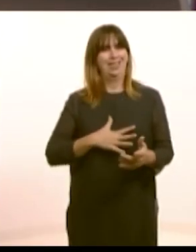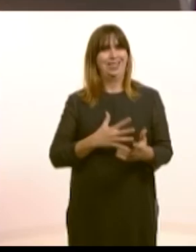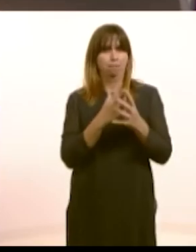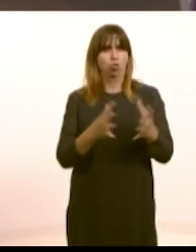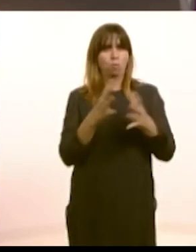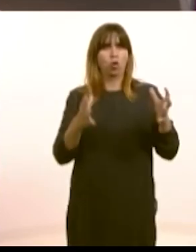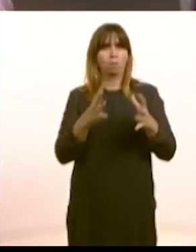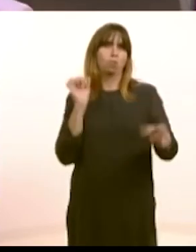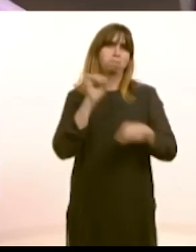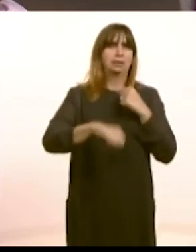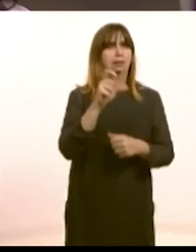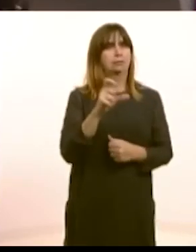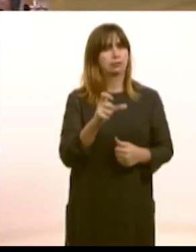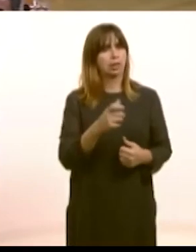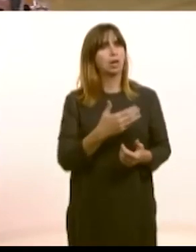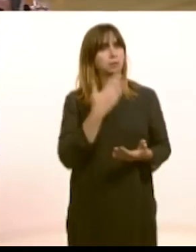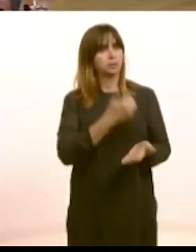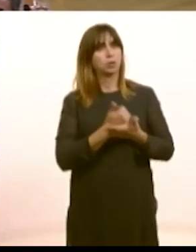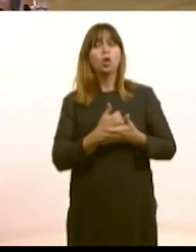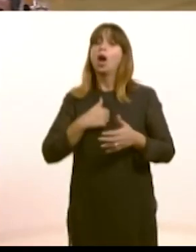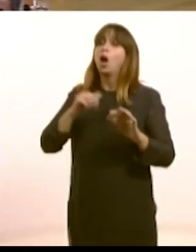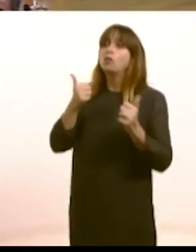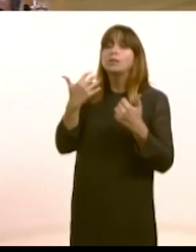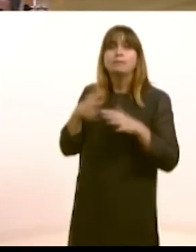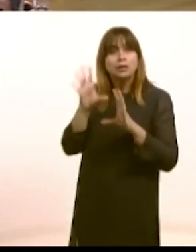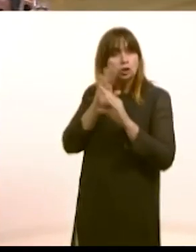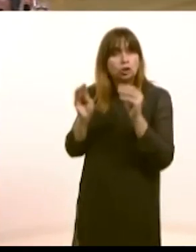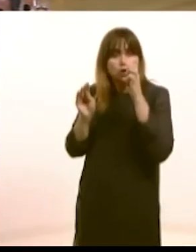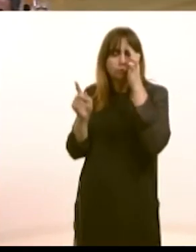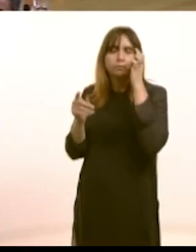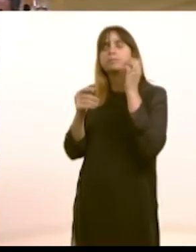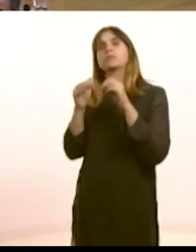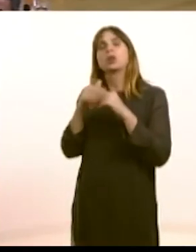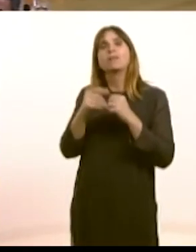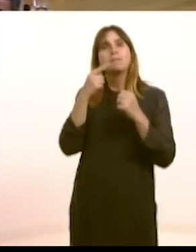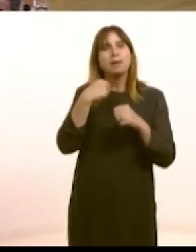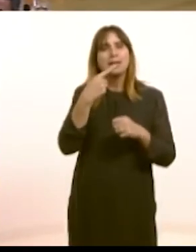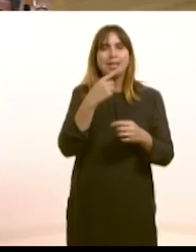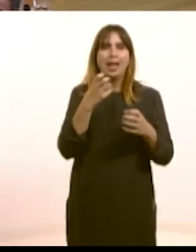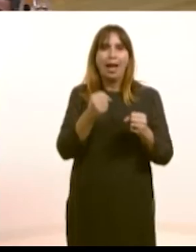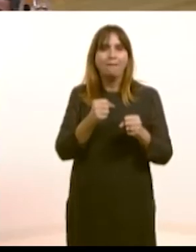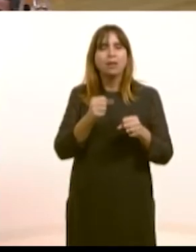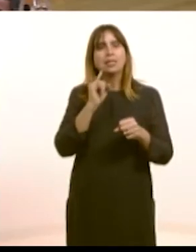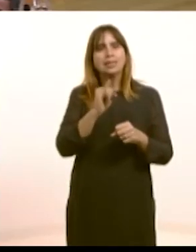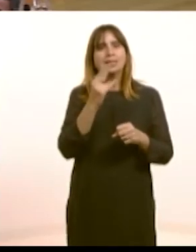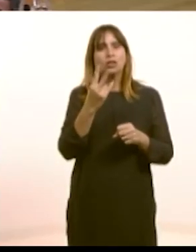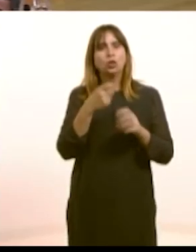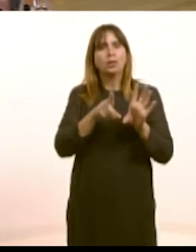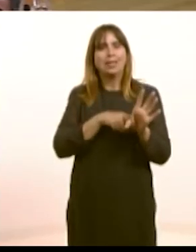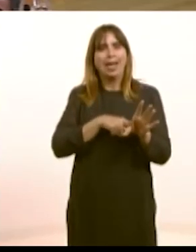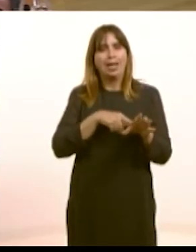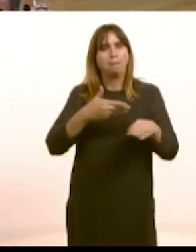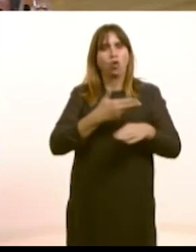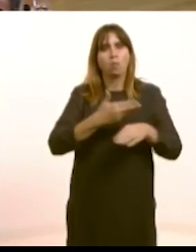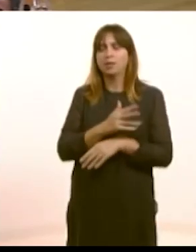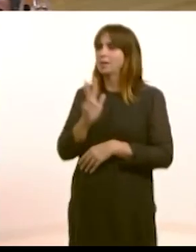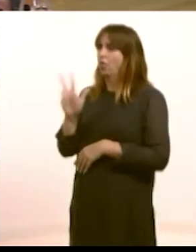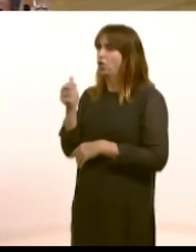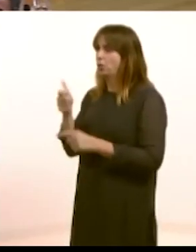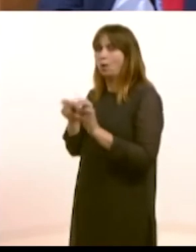my region? Well, I think I've already answered that question when I gave the statistics in terms of the 62-day performance and the 31-day performance.